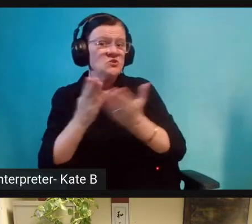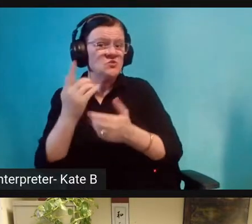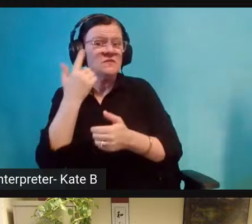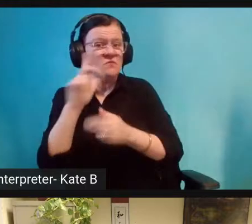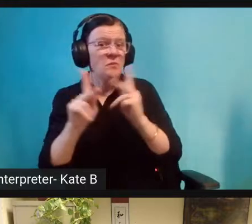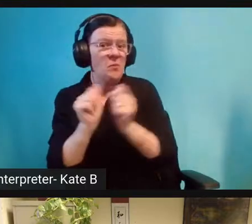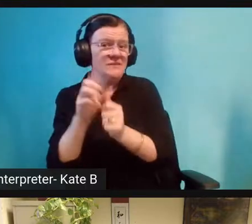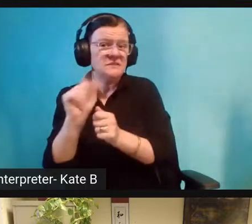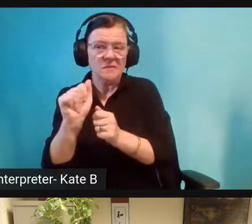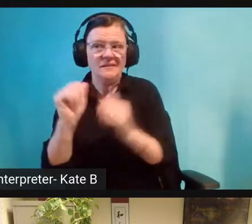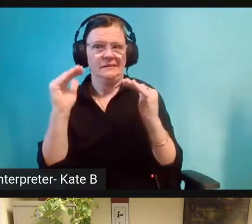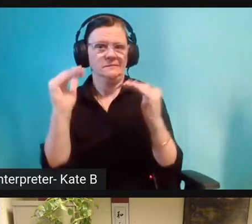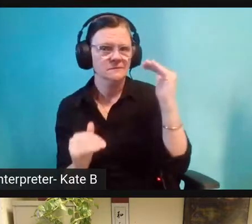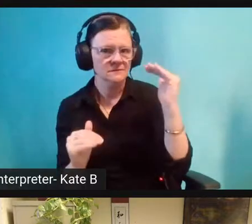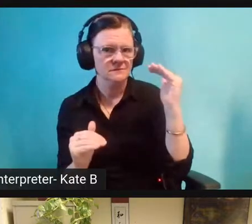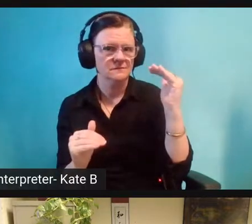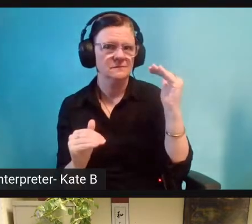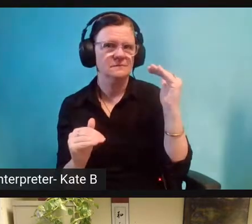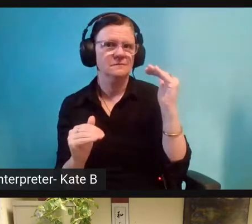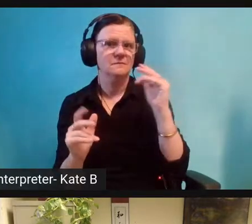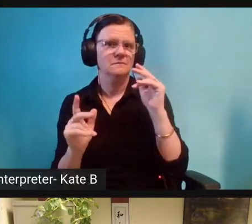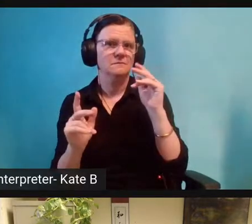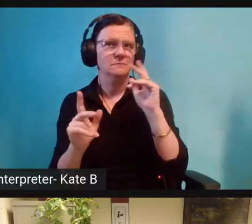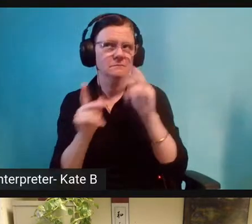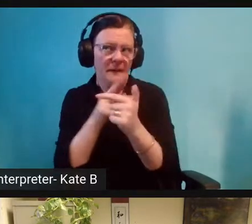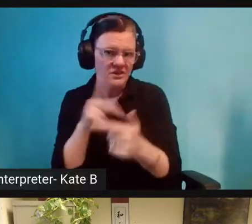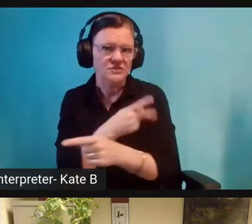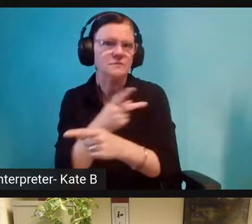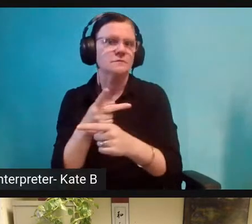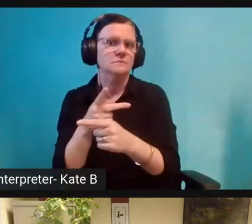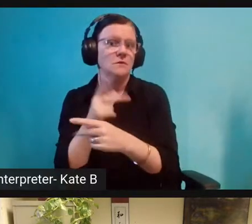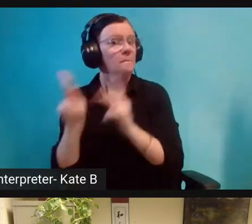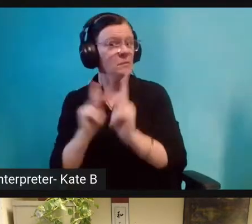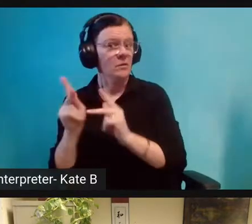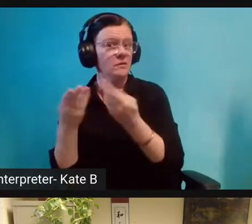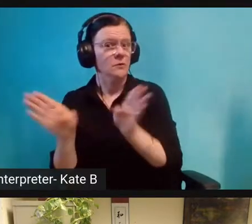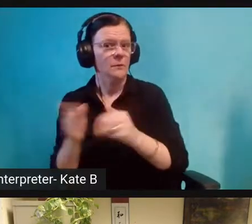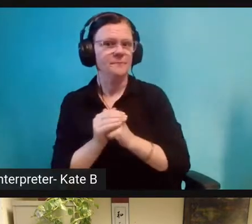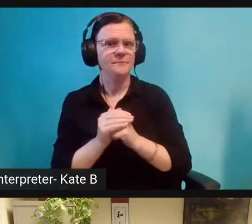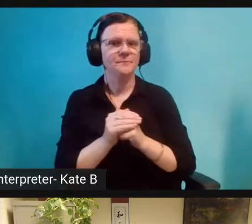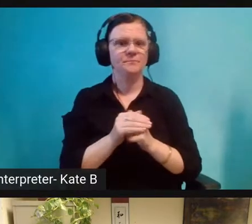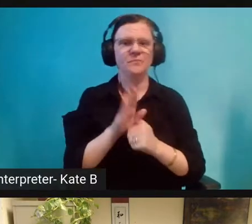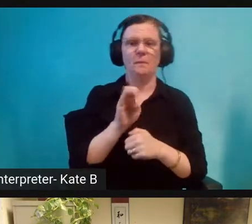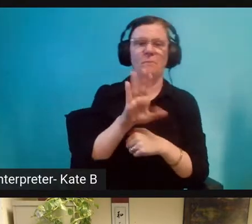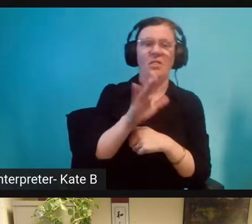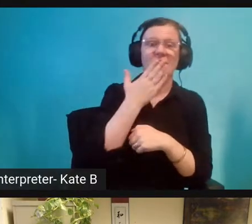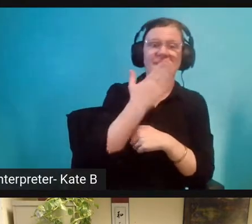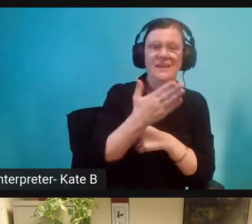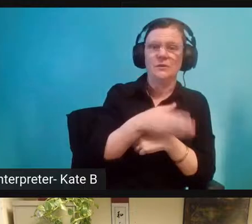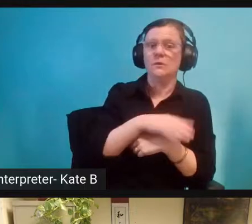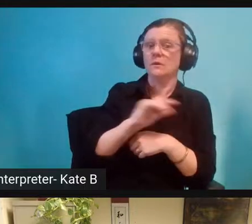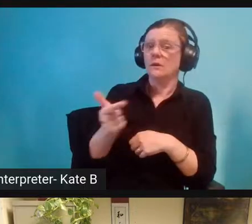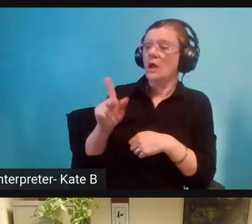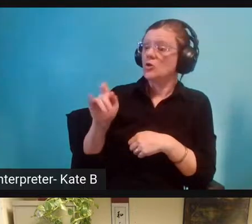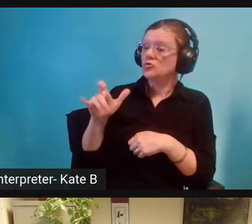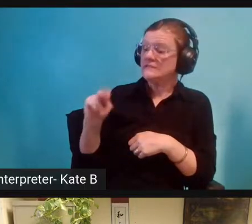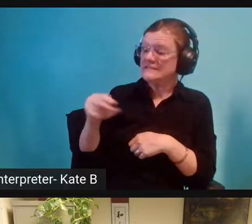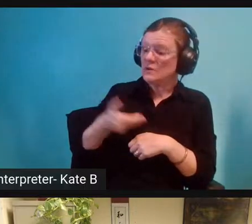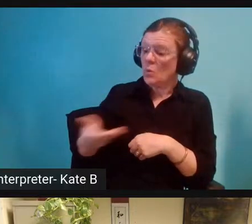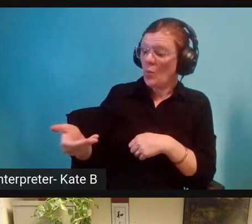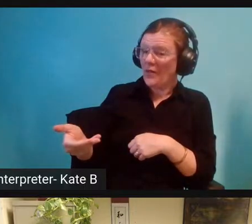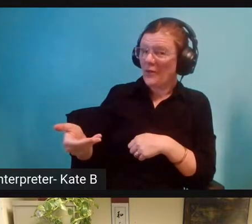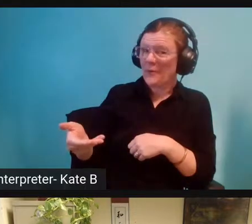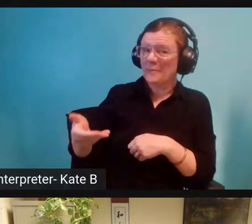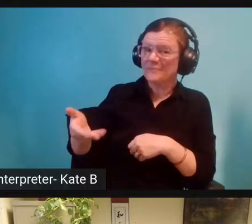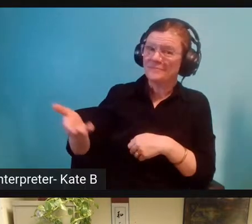clients, patients, people. Thank you, Judy. Kristen, special welcome to you back